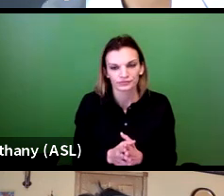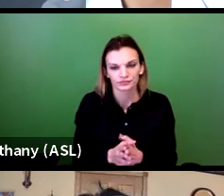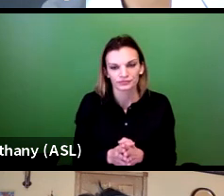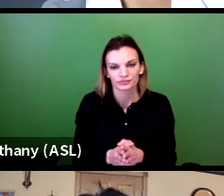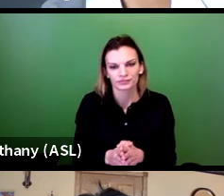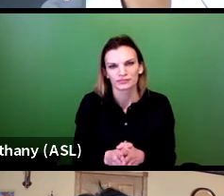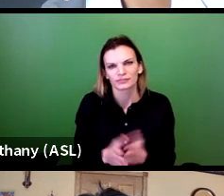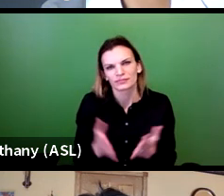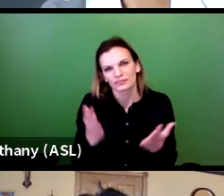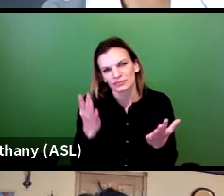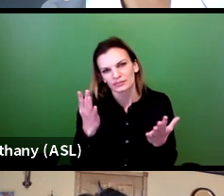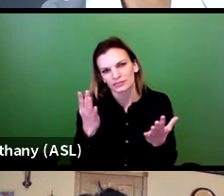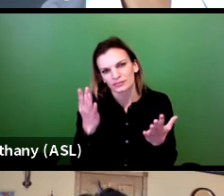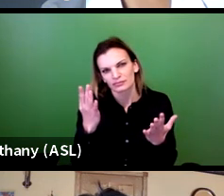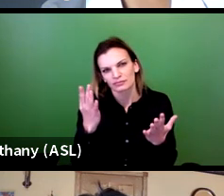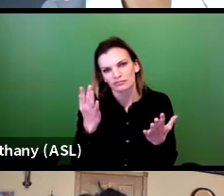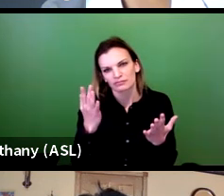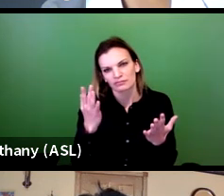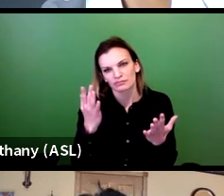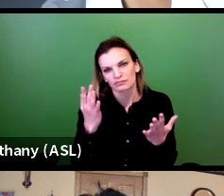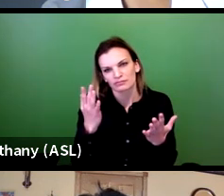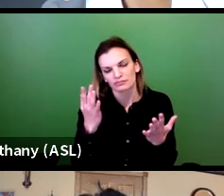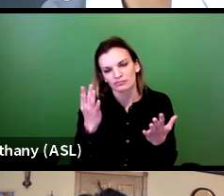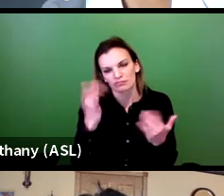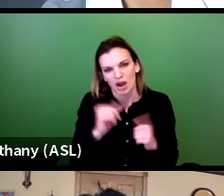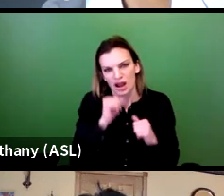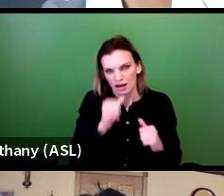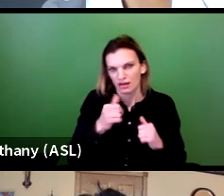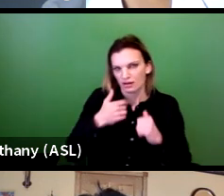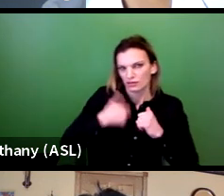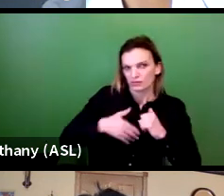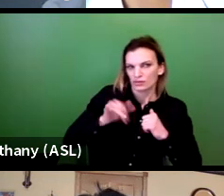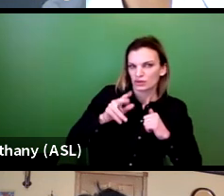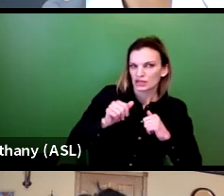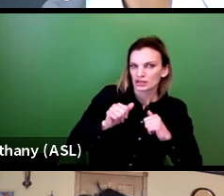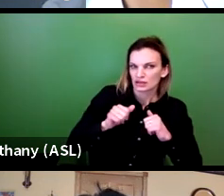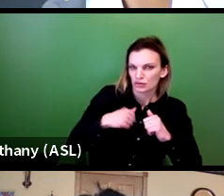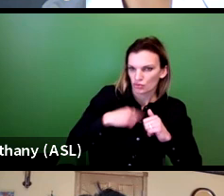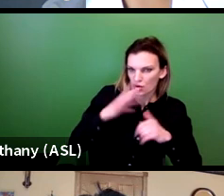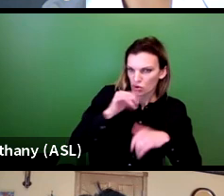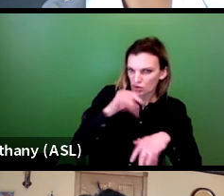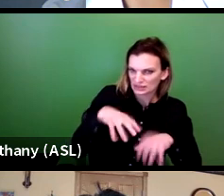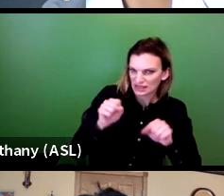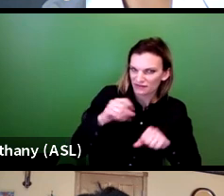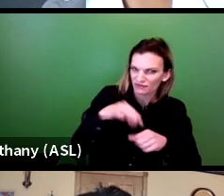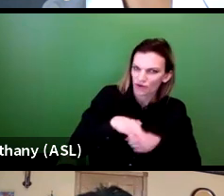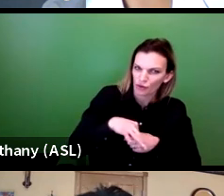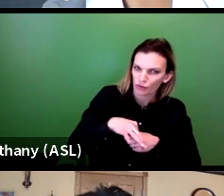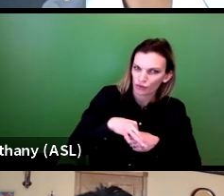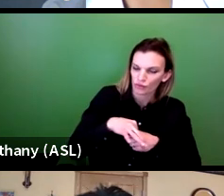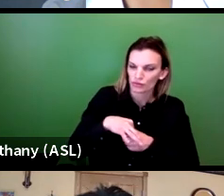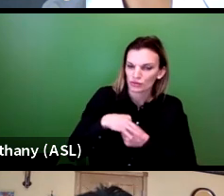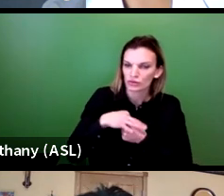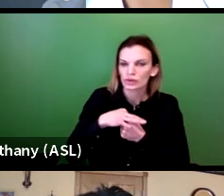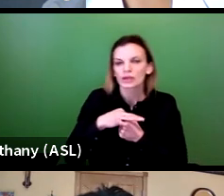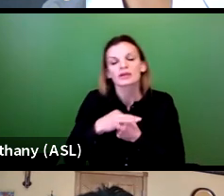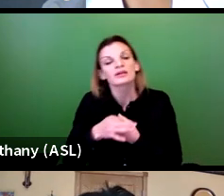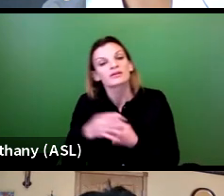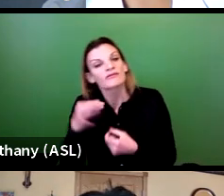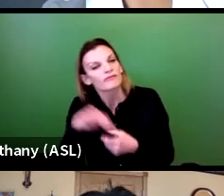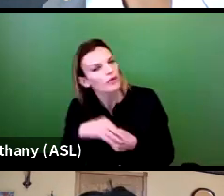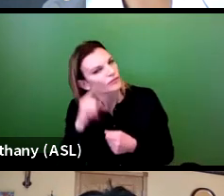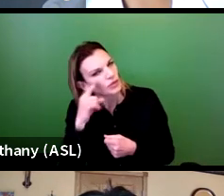can't we all take a vote? So would that be too complicated? Is that what you're saying? No, vote on